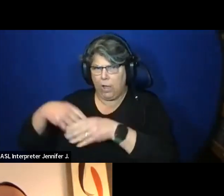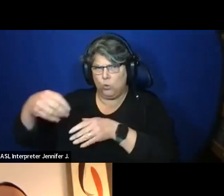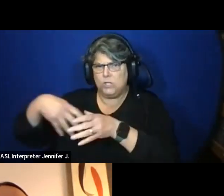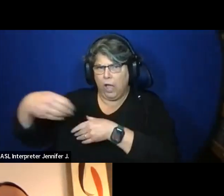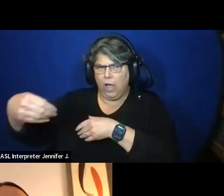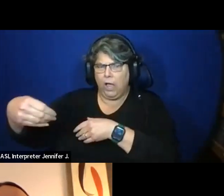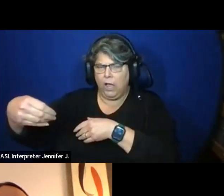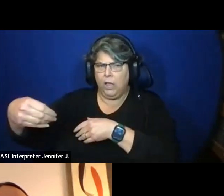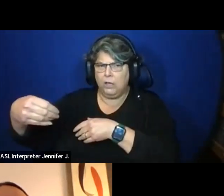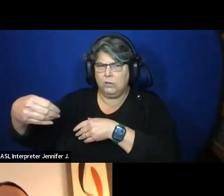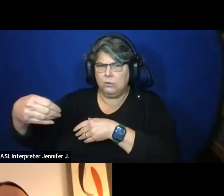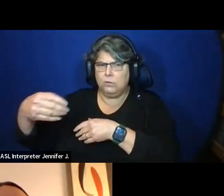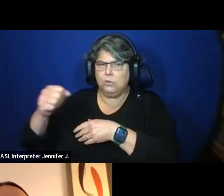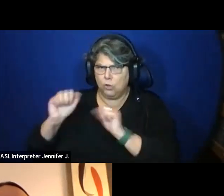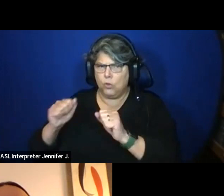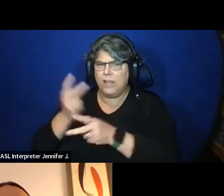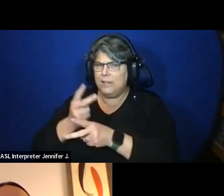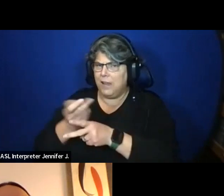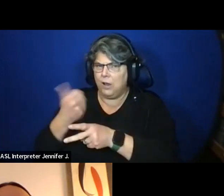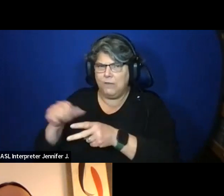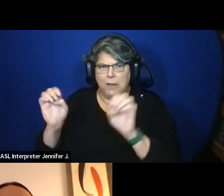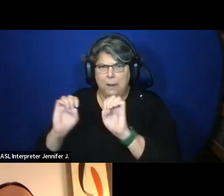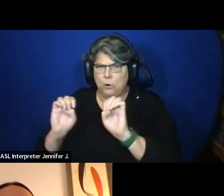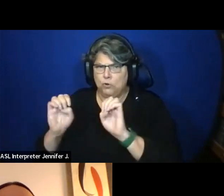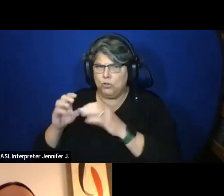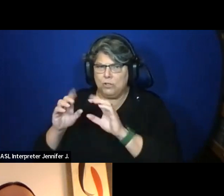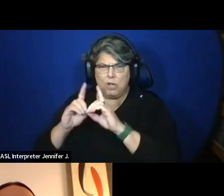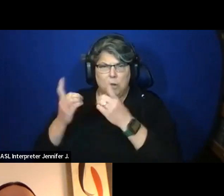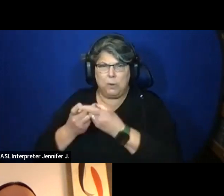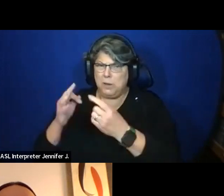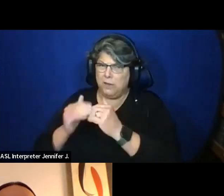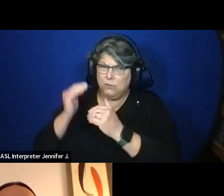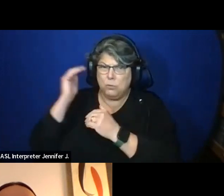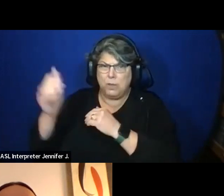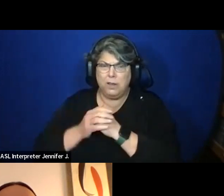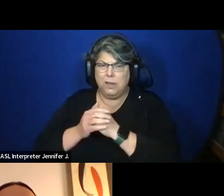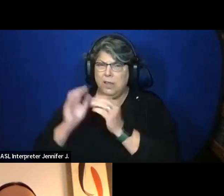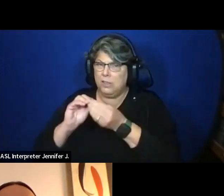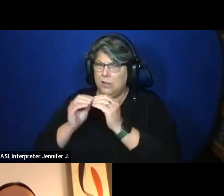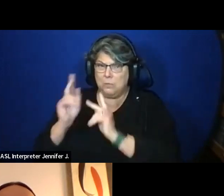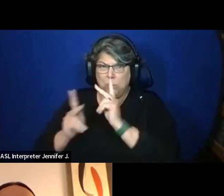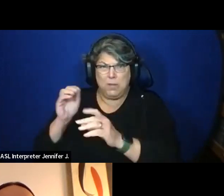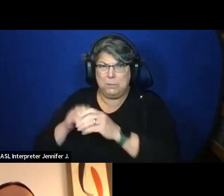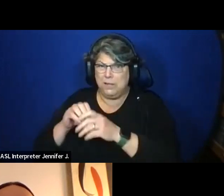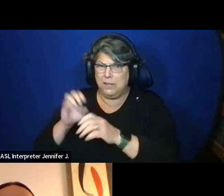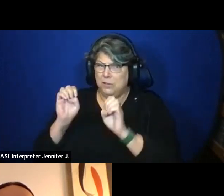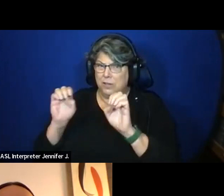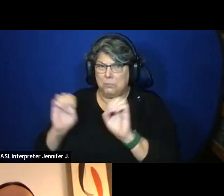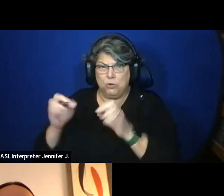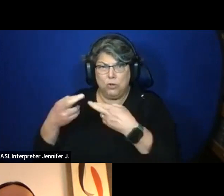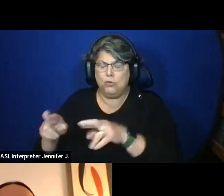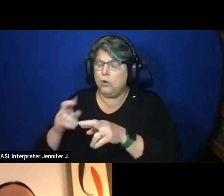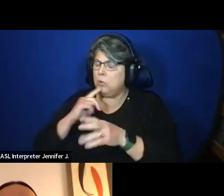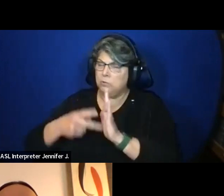outside in order to take care of any kind of emergency department overflow. Their volumes in the emergency department are definitely up with